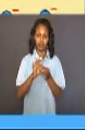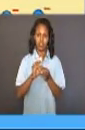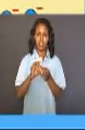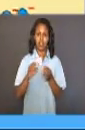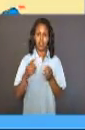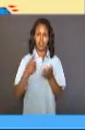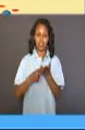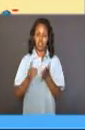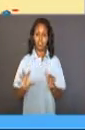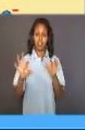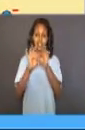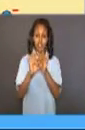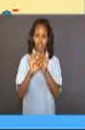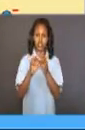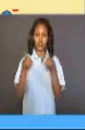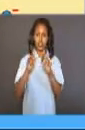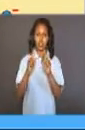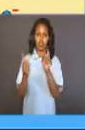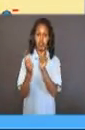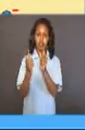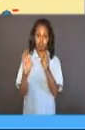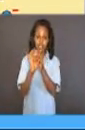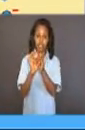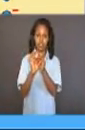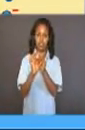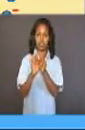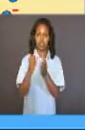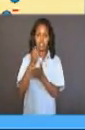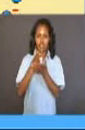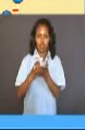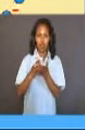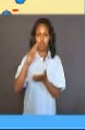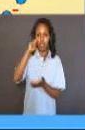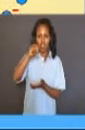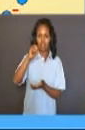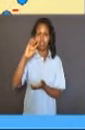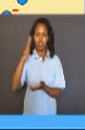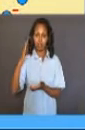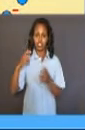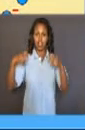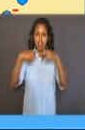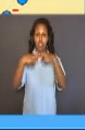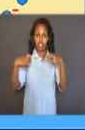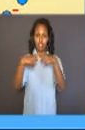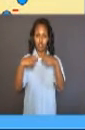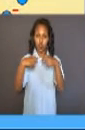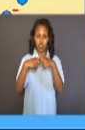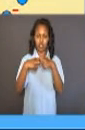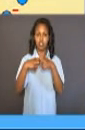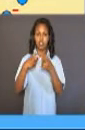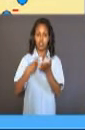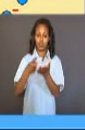At the junction where they meet, some of the n-type's electrons